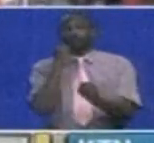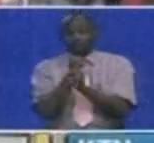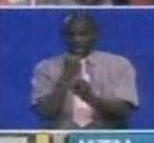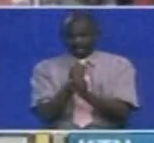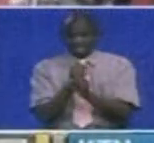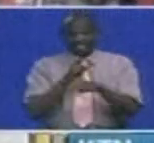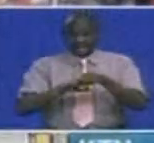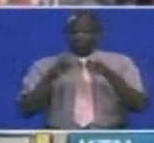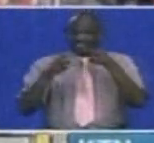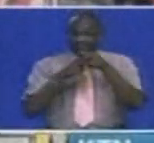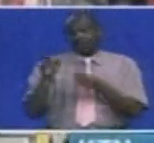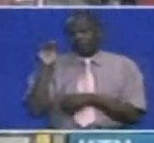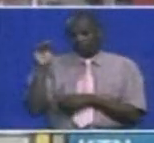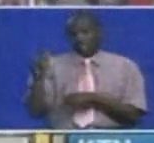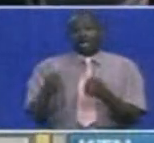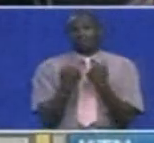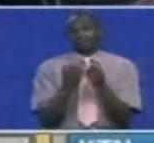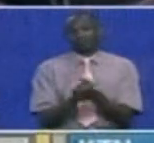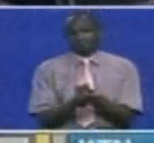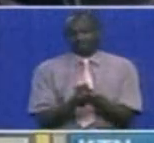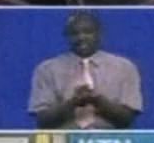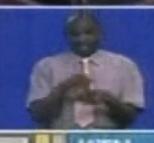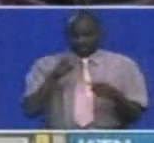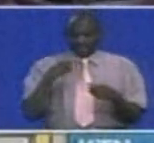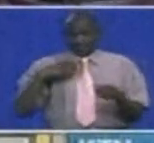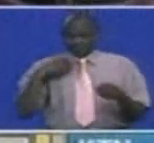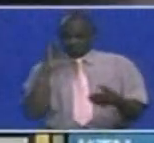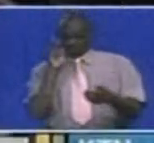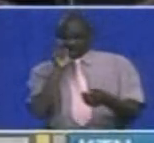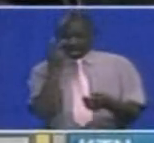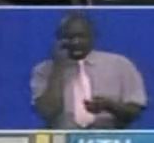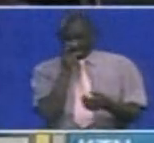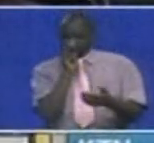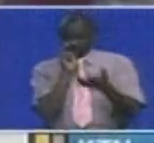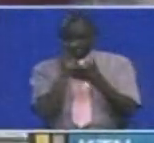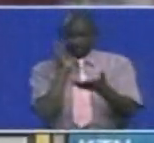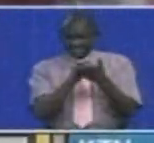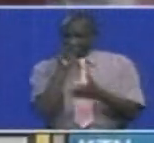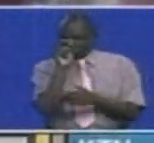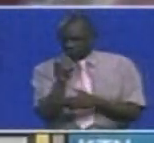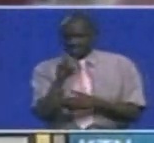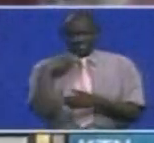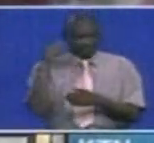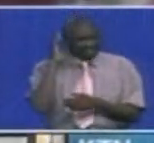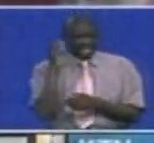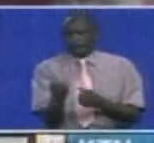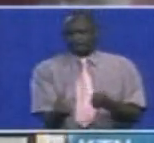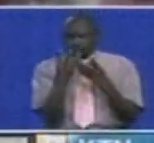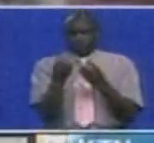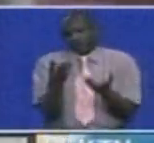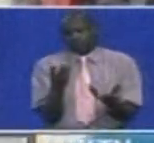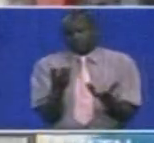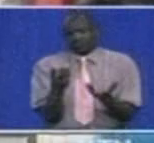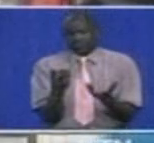7 a.m. incident occurred. According to eyewitness, a deafening sound was heard seconds before the 2 blasts were